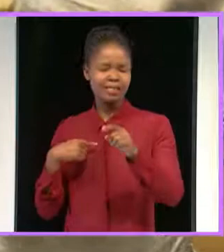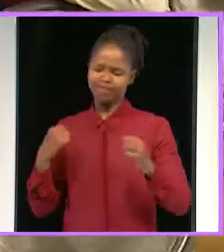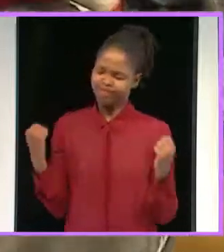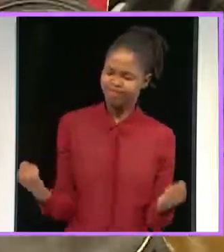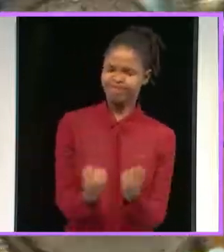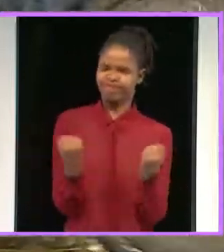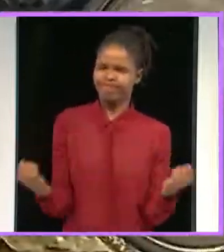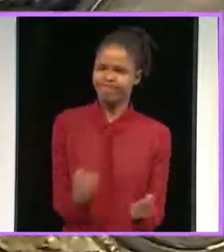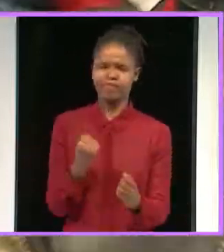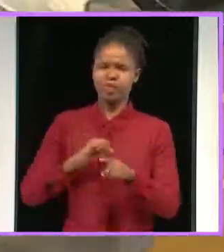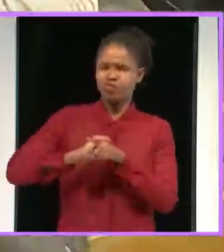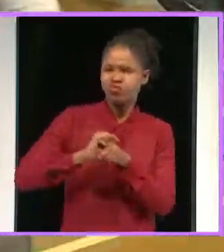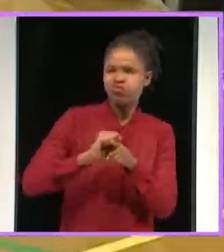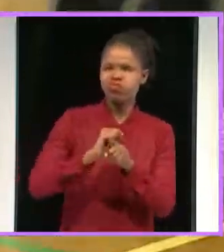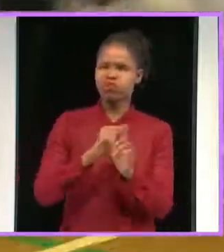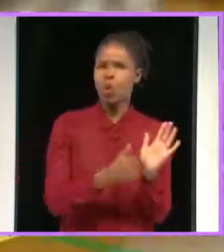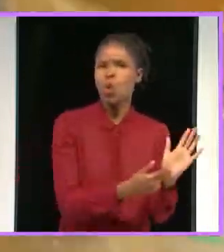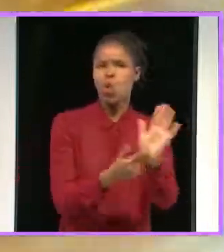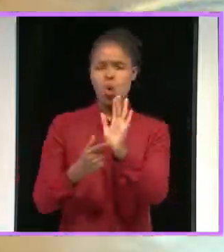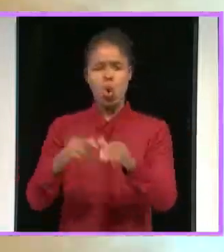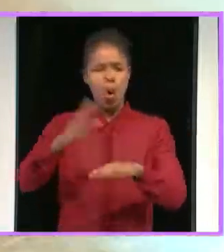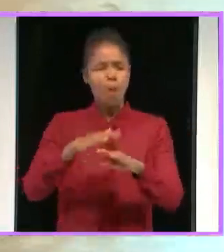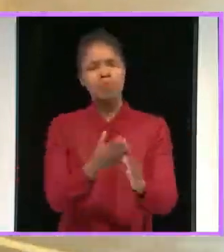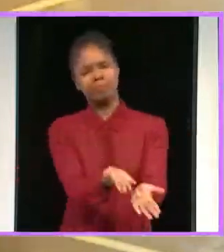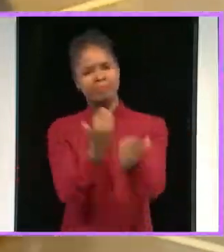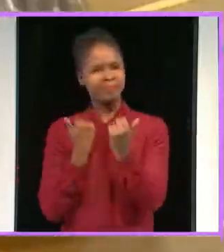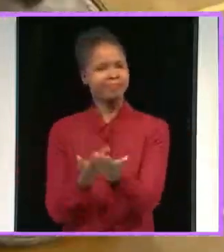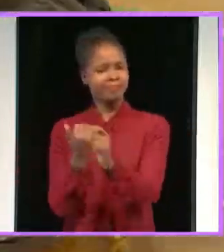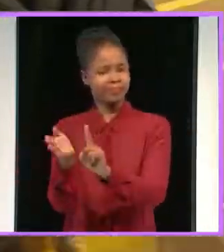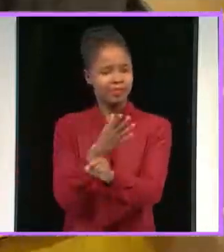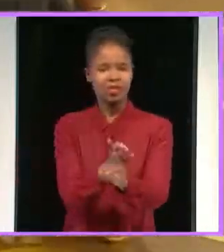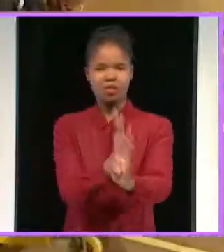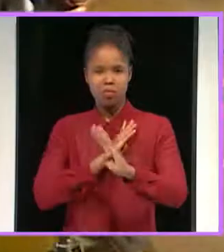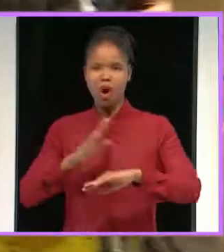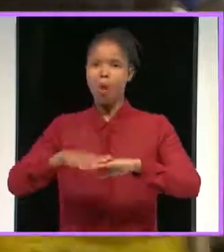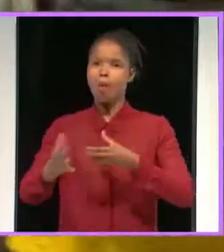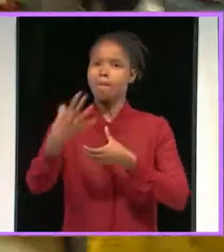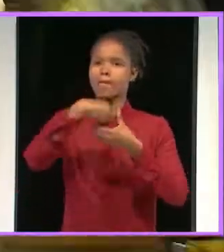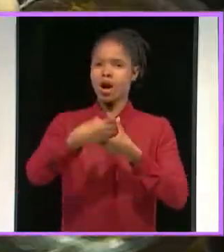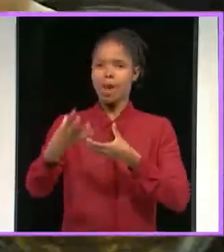of getting the exposure so that we can get new blood, new players into the game, so that we can